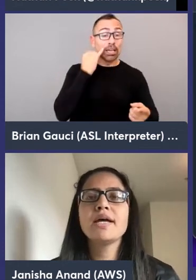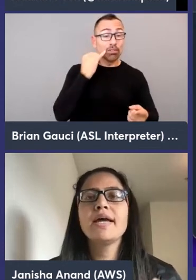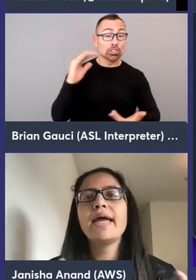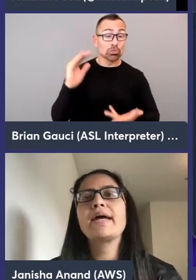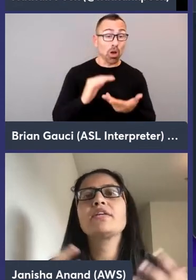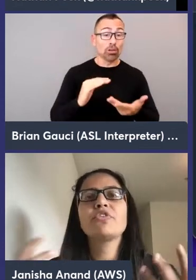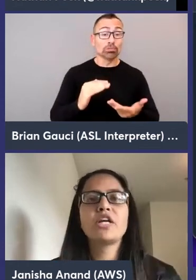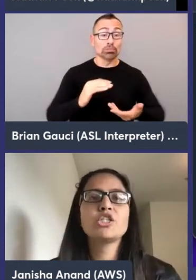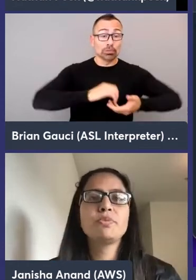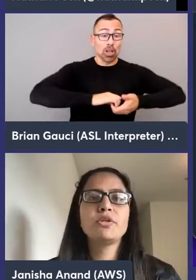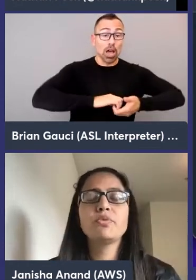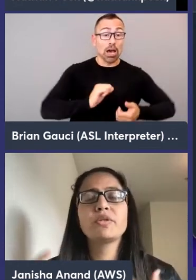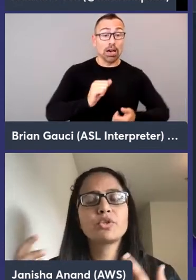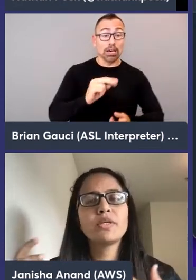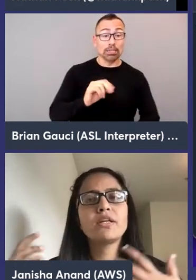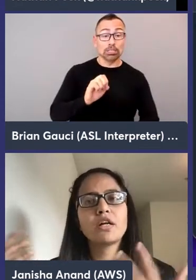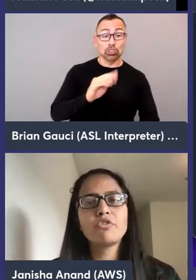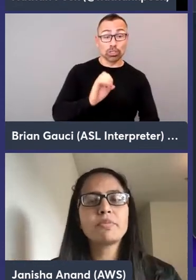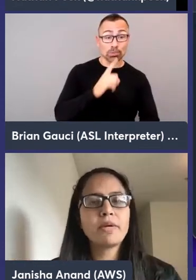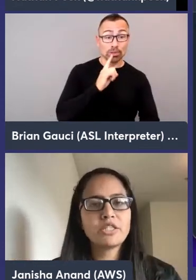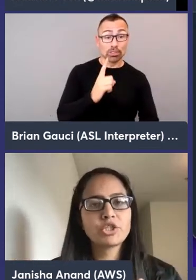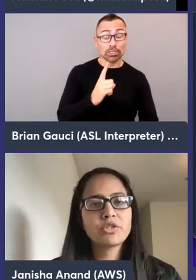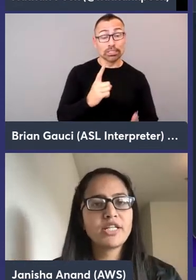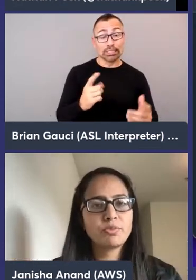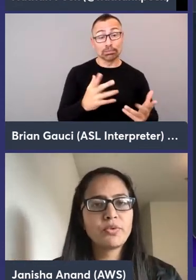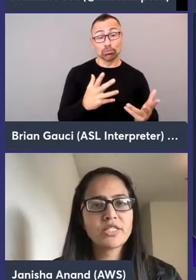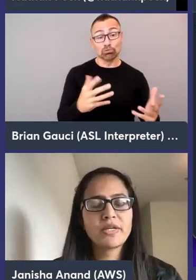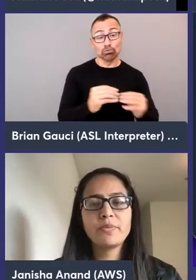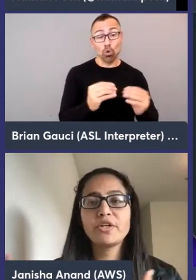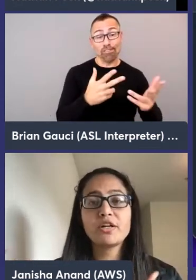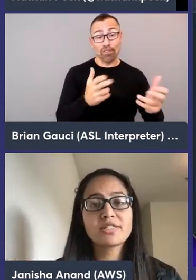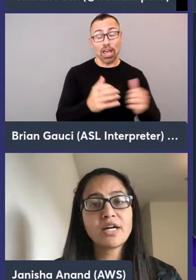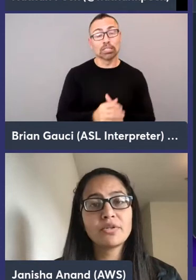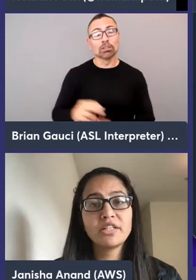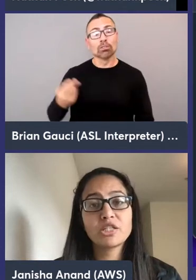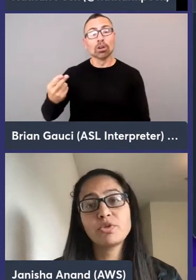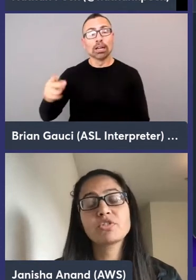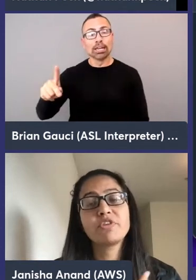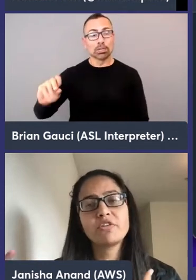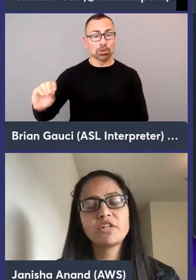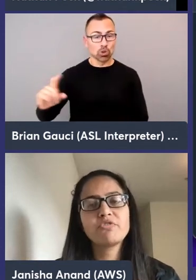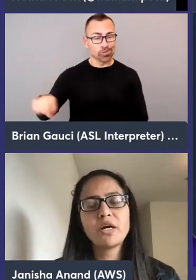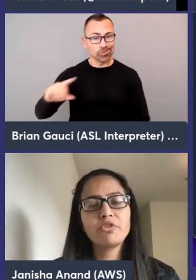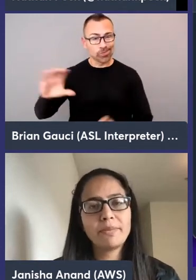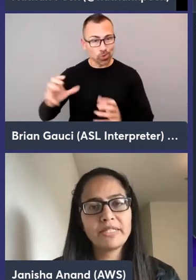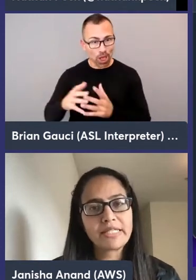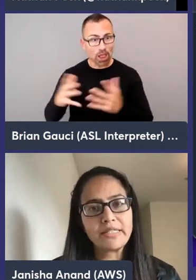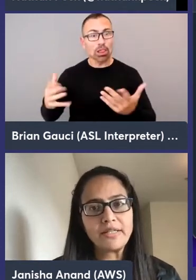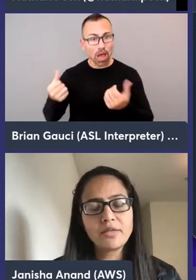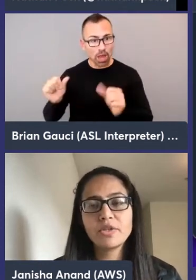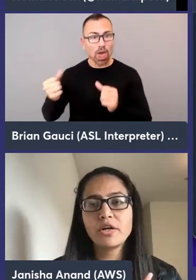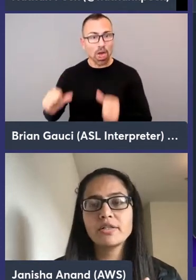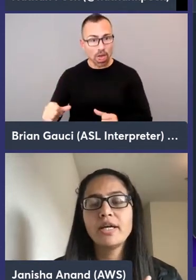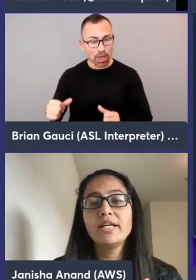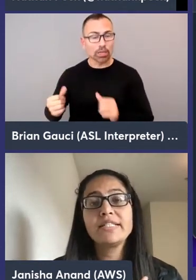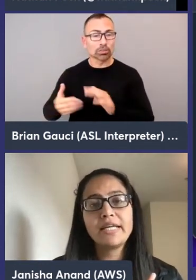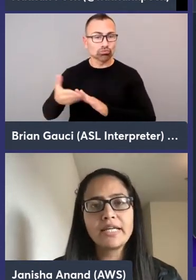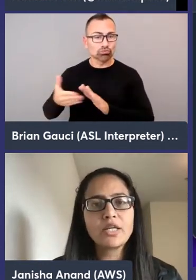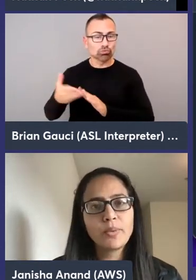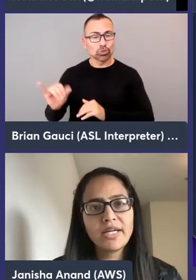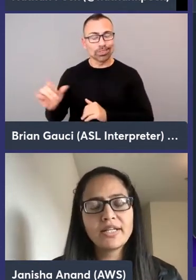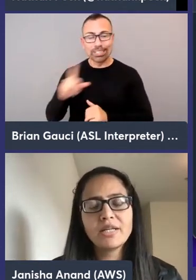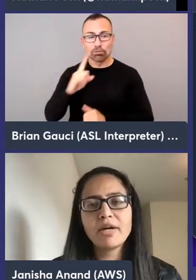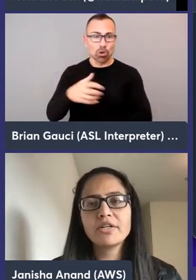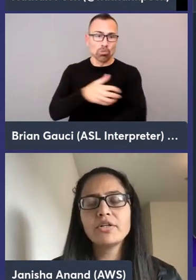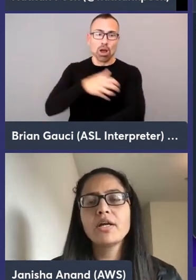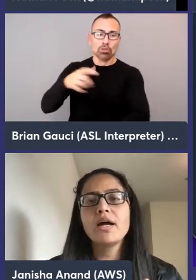models. And for HPO, we're doing a lot of optimizations on HPO as well. We're not discounting that HPO is a very, very powerful ML technique, and we're not taking it